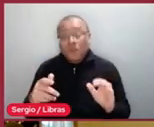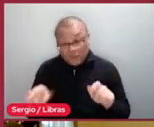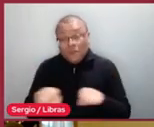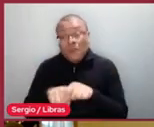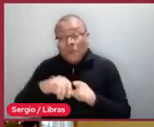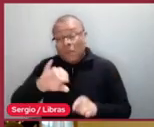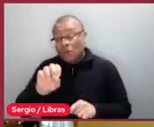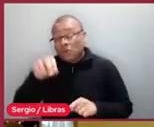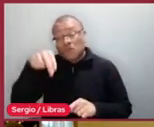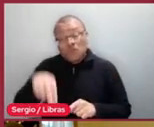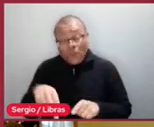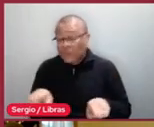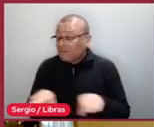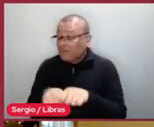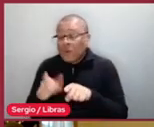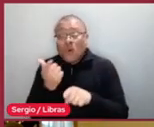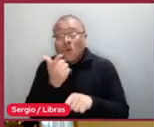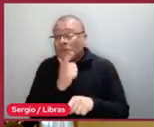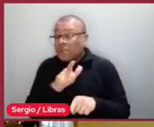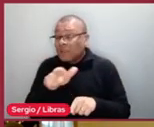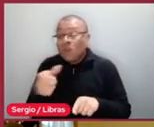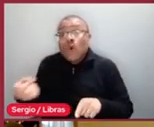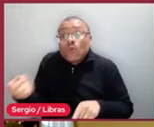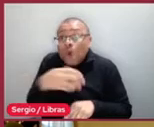will be fine, everything will work.